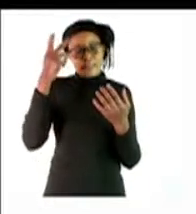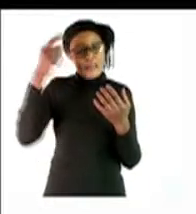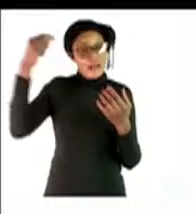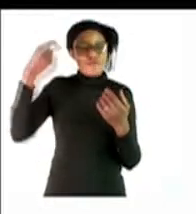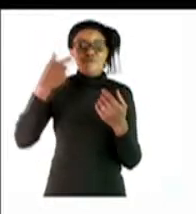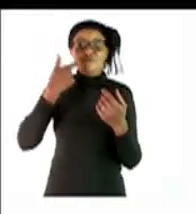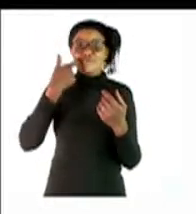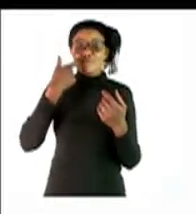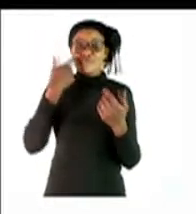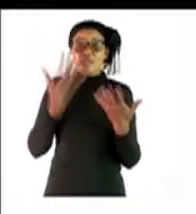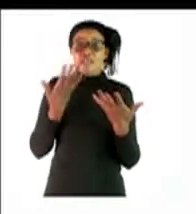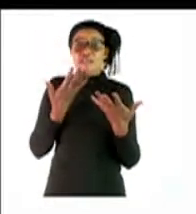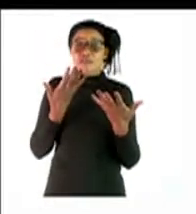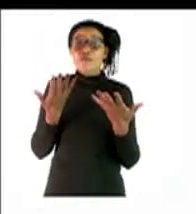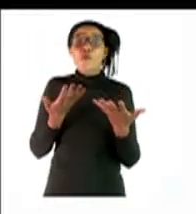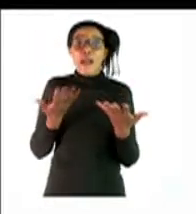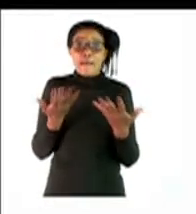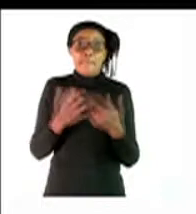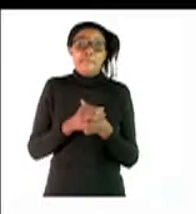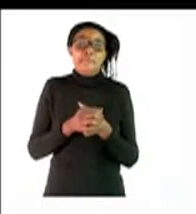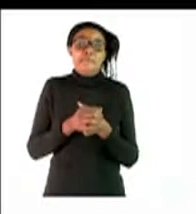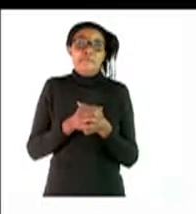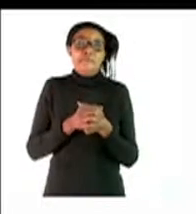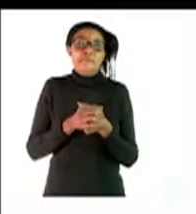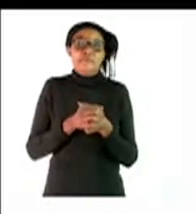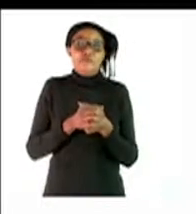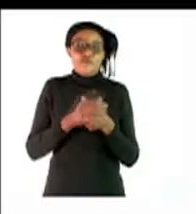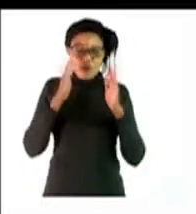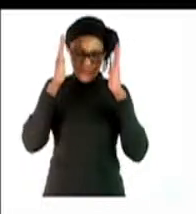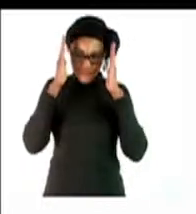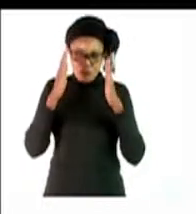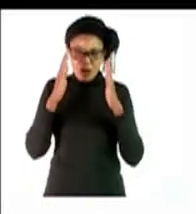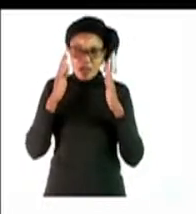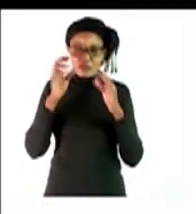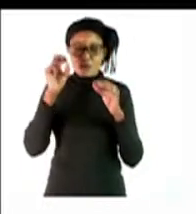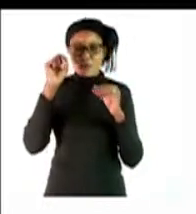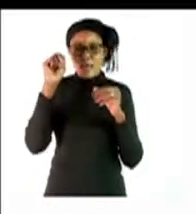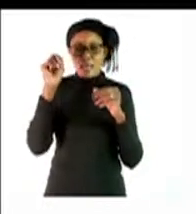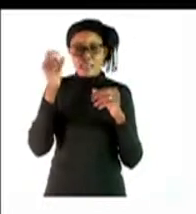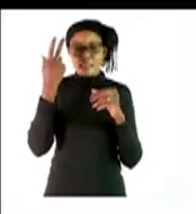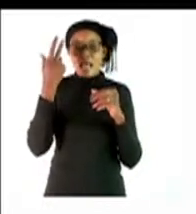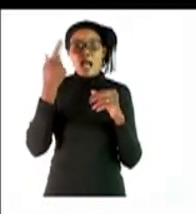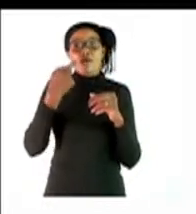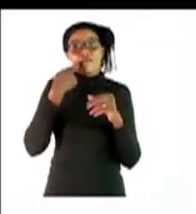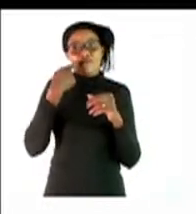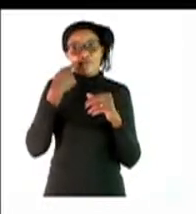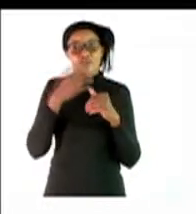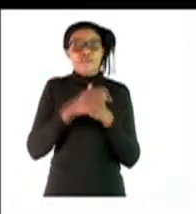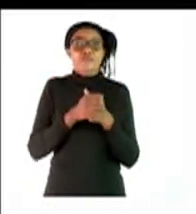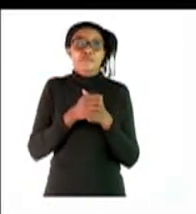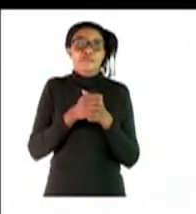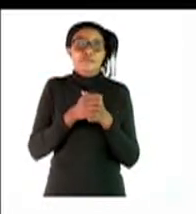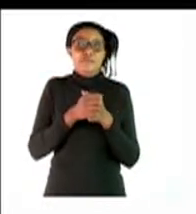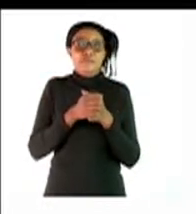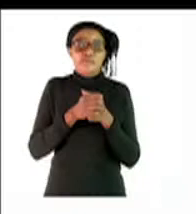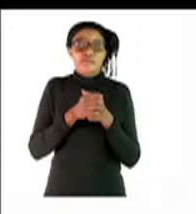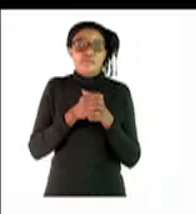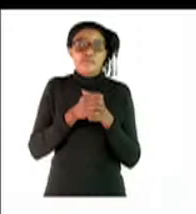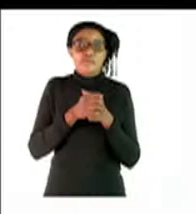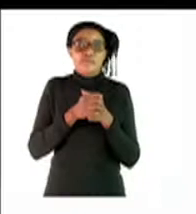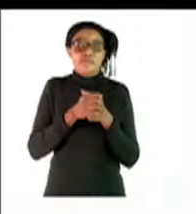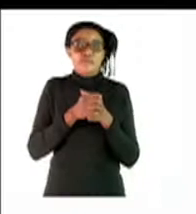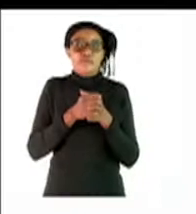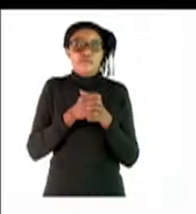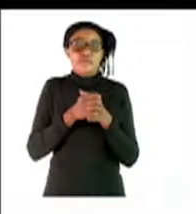to focus on the starfish. We have to see where the starfish